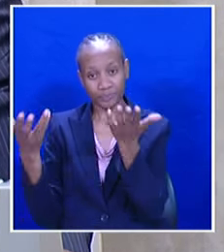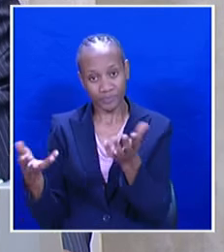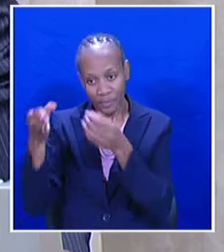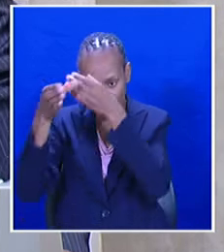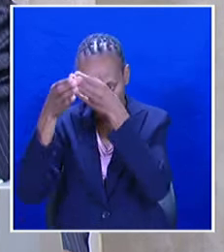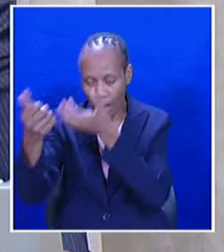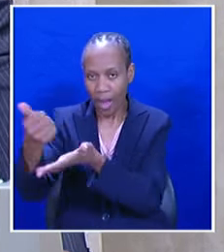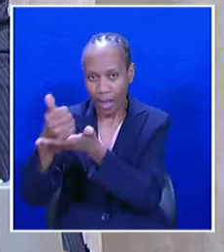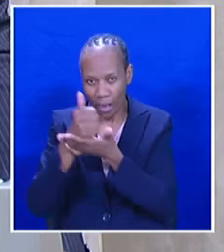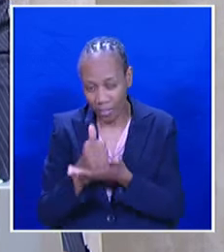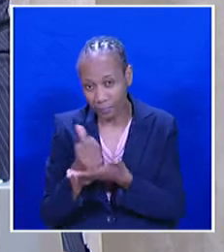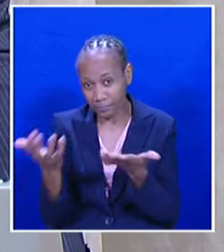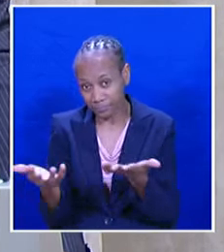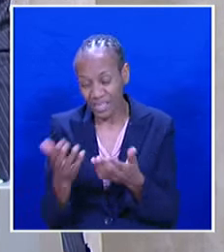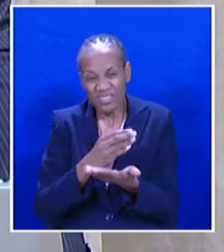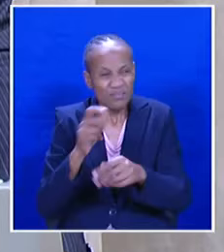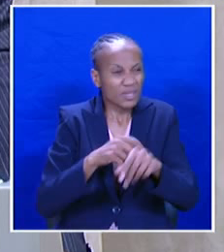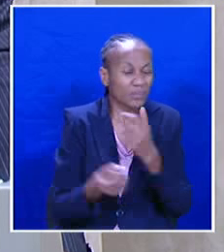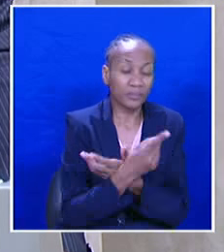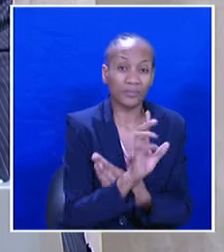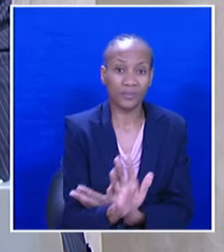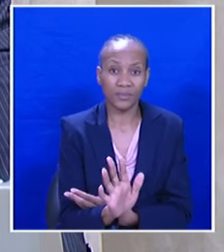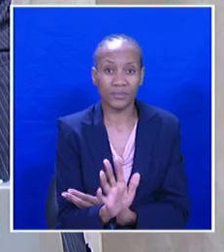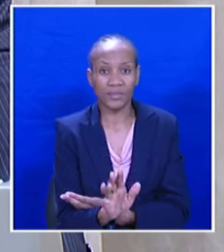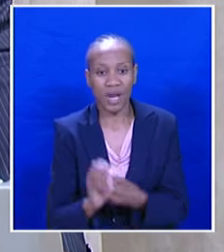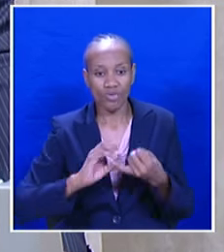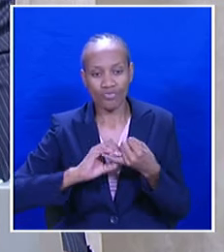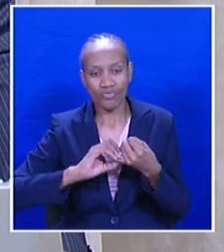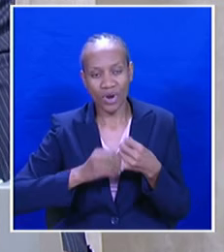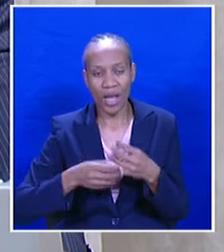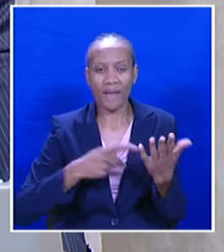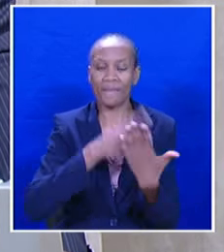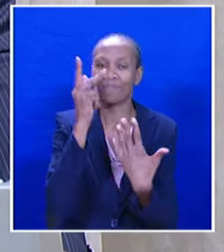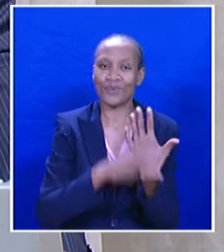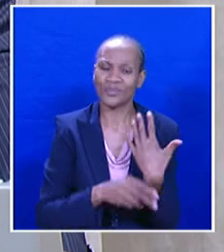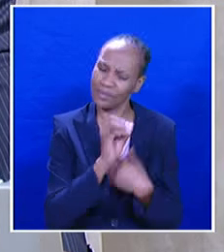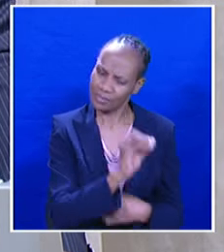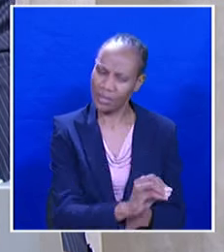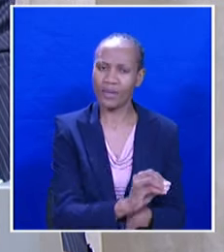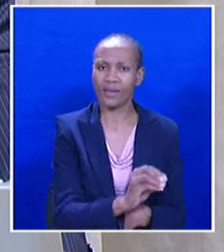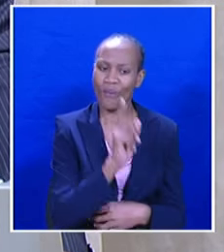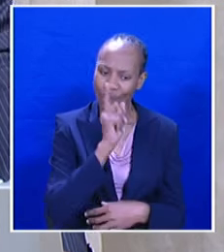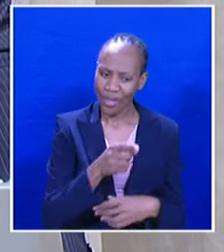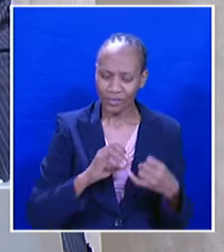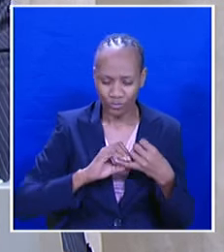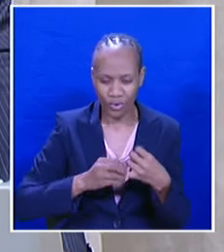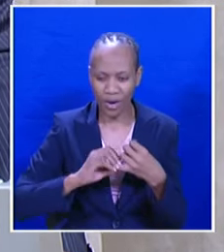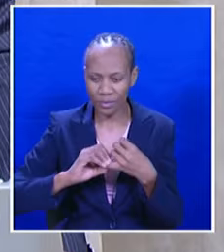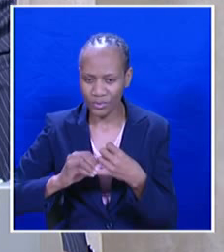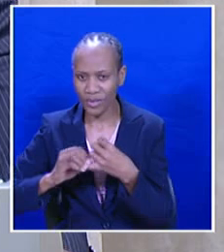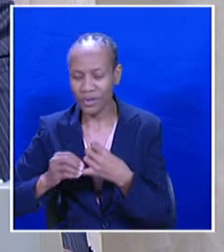some cases, pilot projects form part of this cooperation in sustainable energy